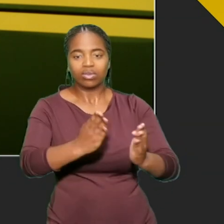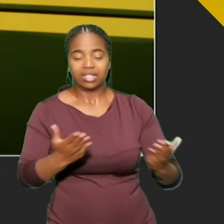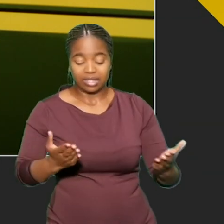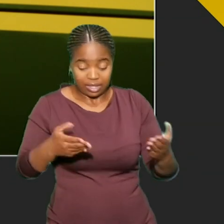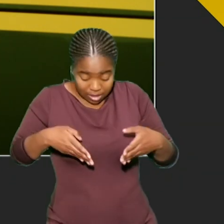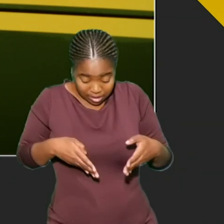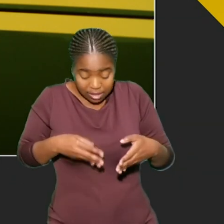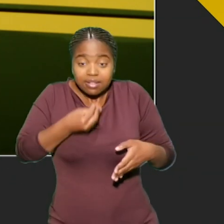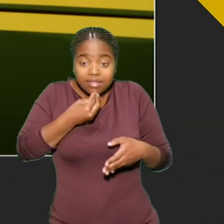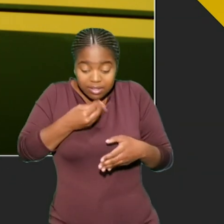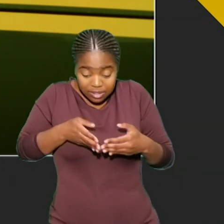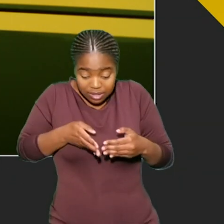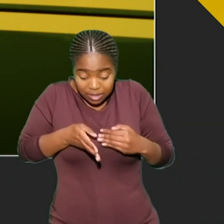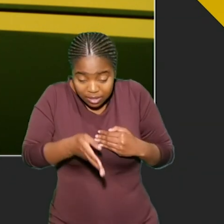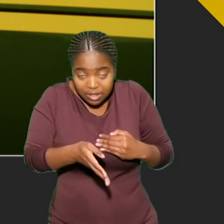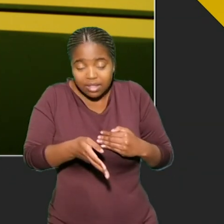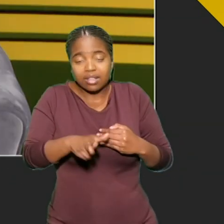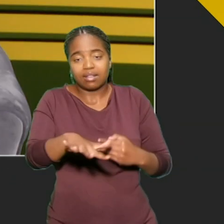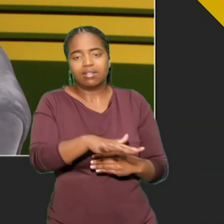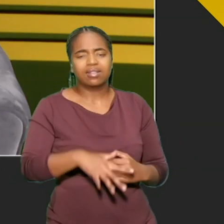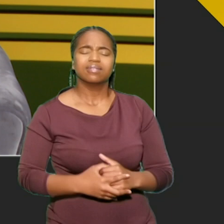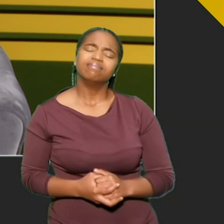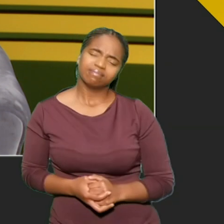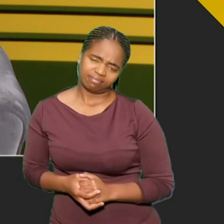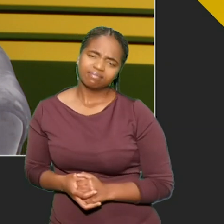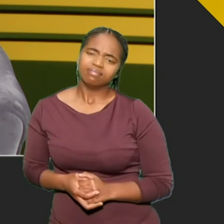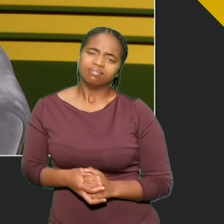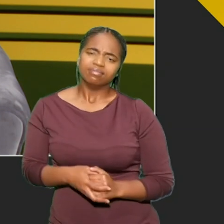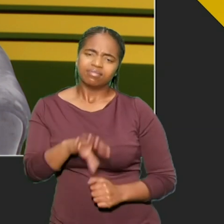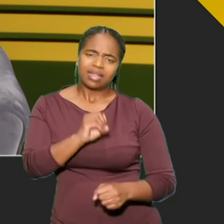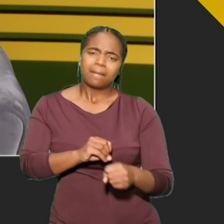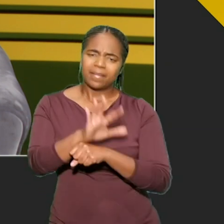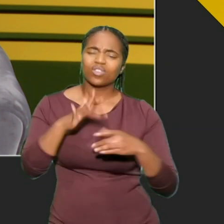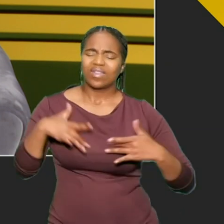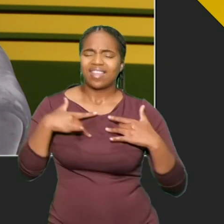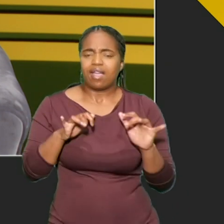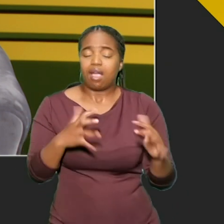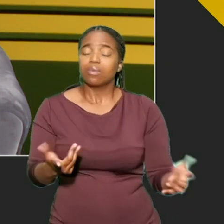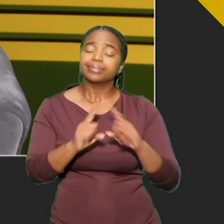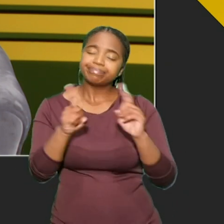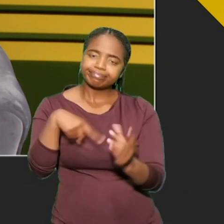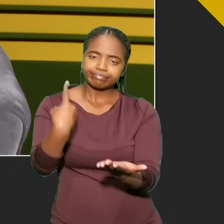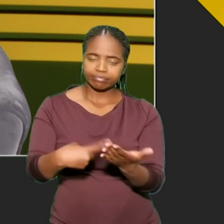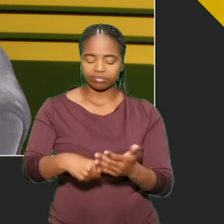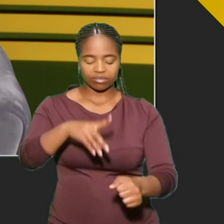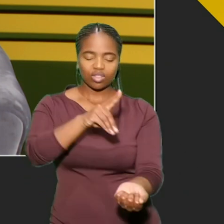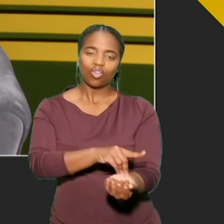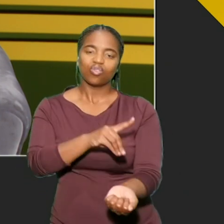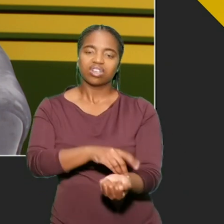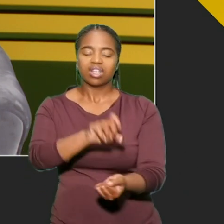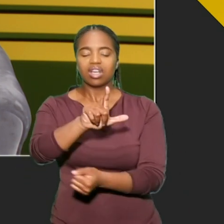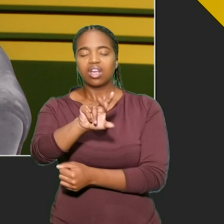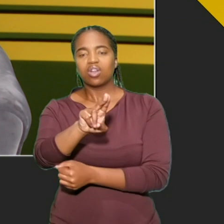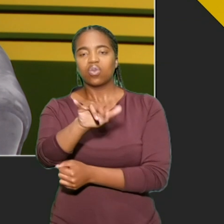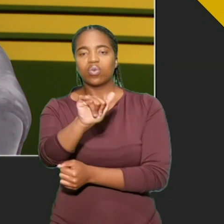from a dining room akuna space in between. Yeah, and I definitely think that has a huge impact on your life. But as I said, we're having a conversation with Dr. Luyanda